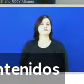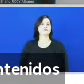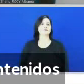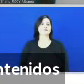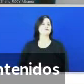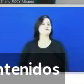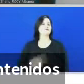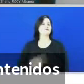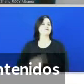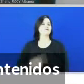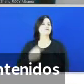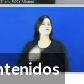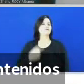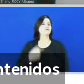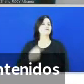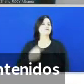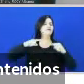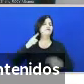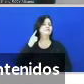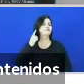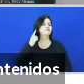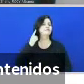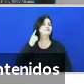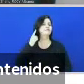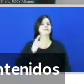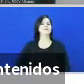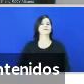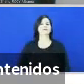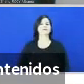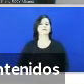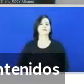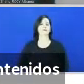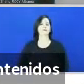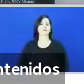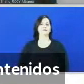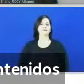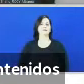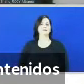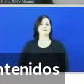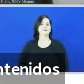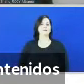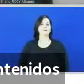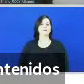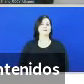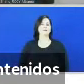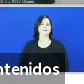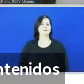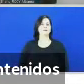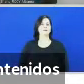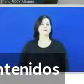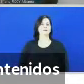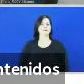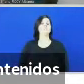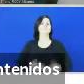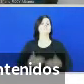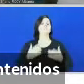que fortalece sobre todo la convicción desde las más jóvenes a las más adultas. Gracias. Thank you